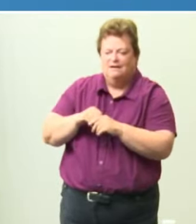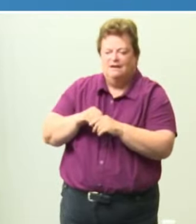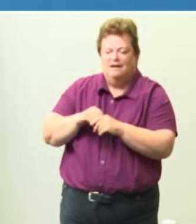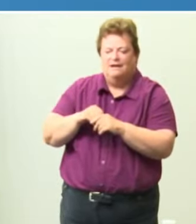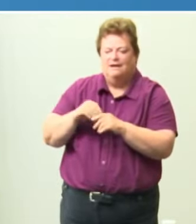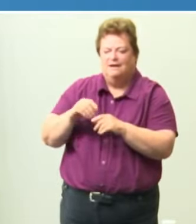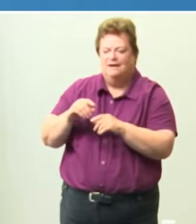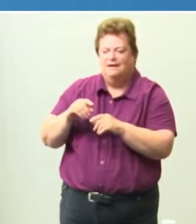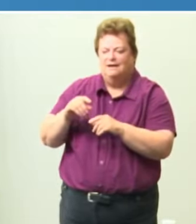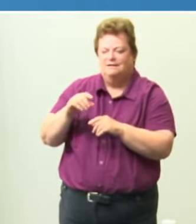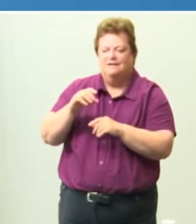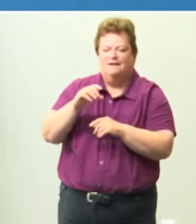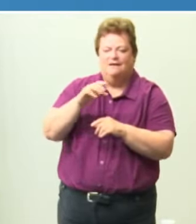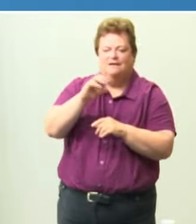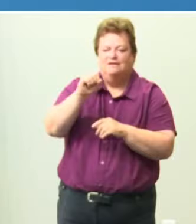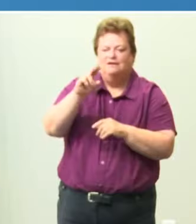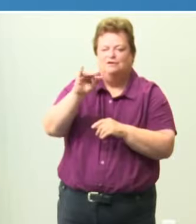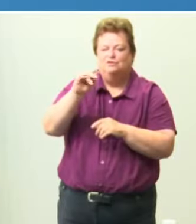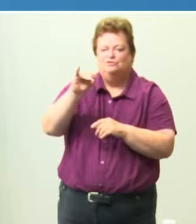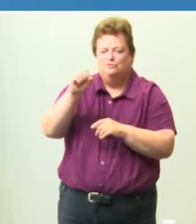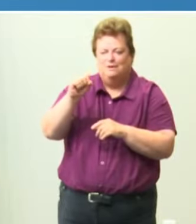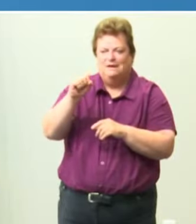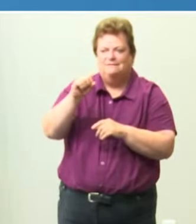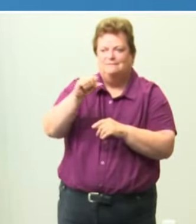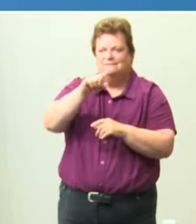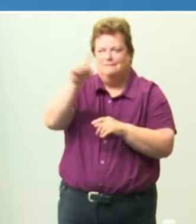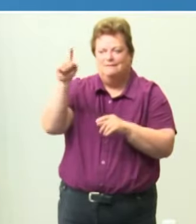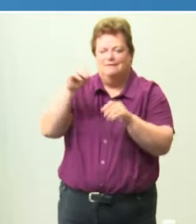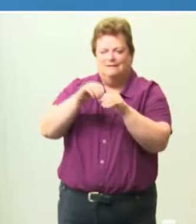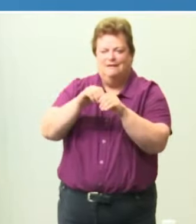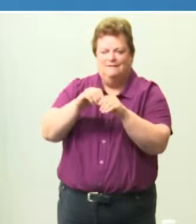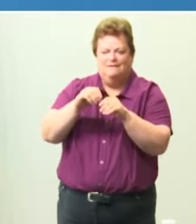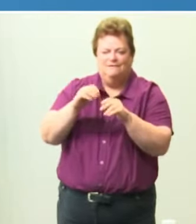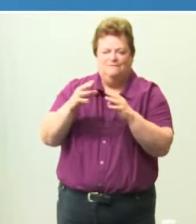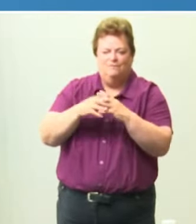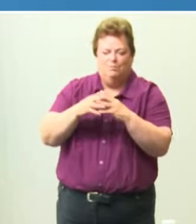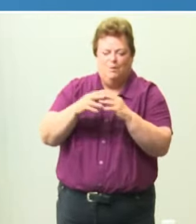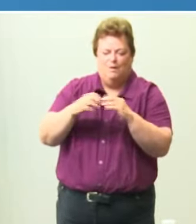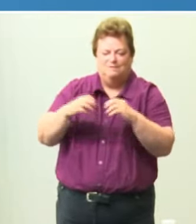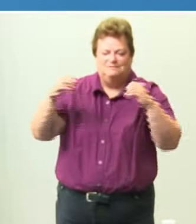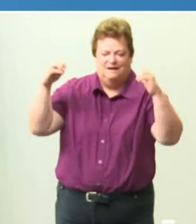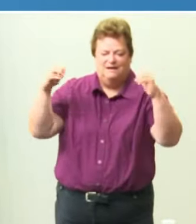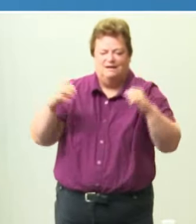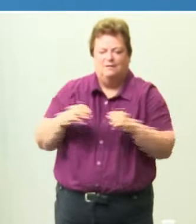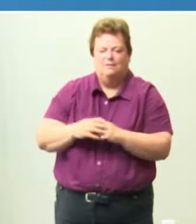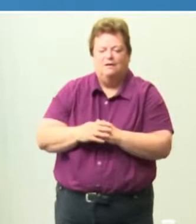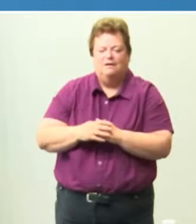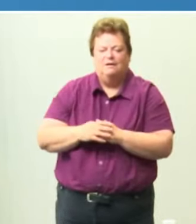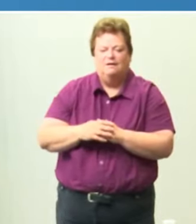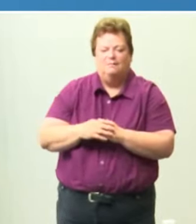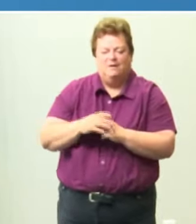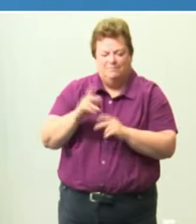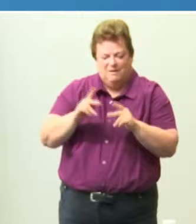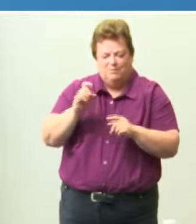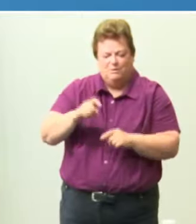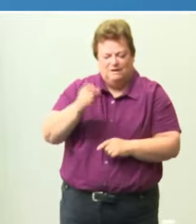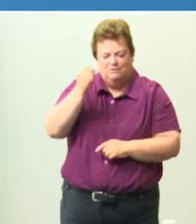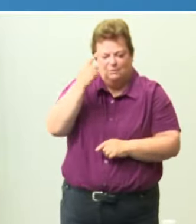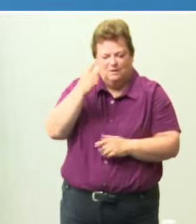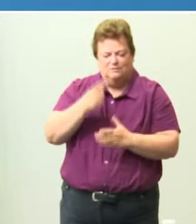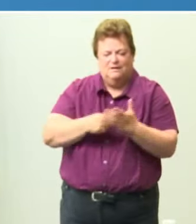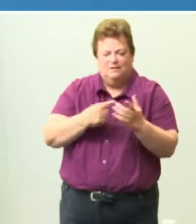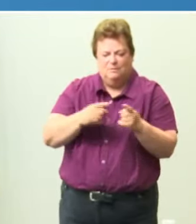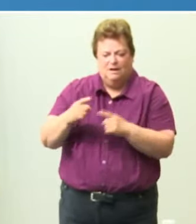in several areas there. But a lot of this is people need to understand what's happening, and I